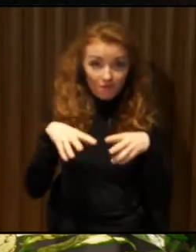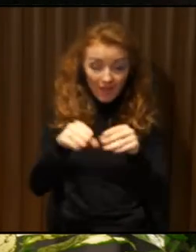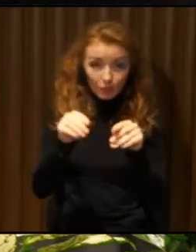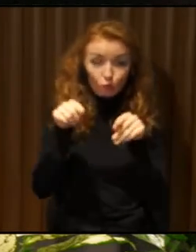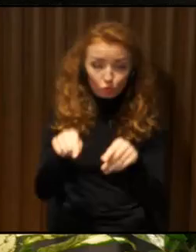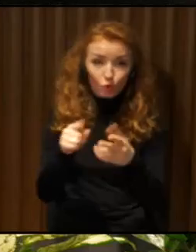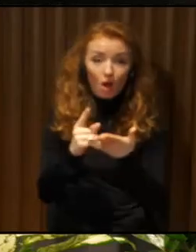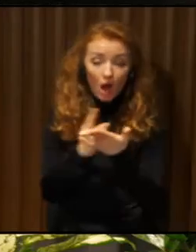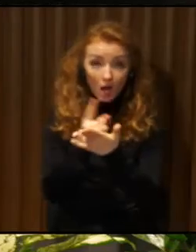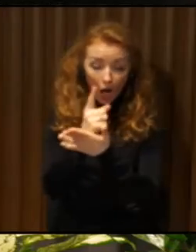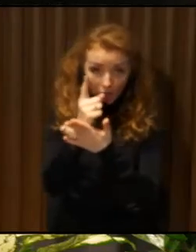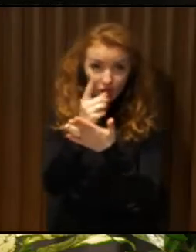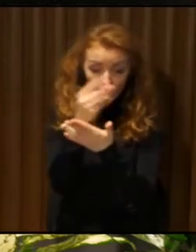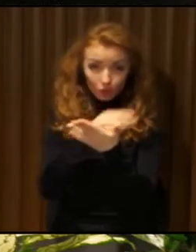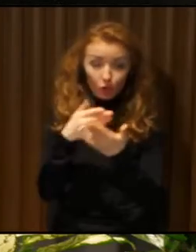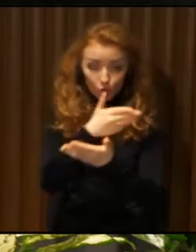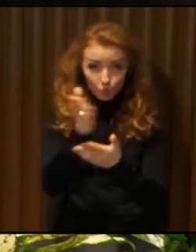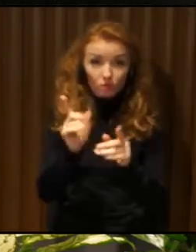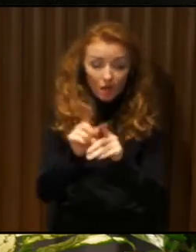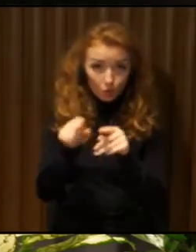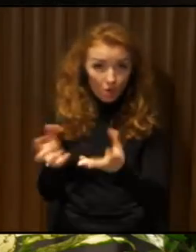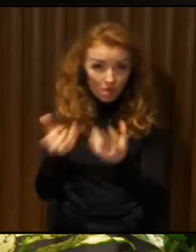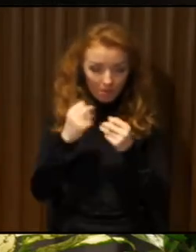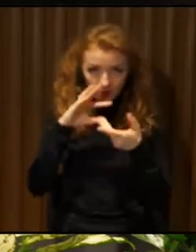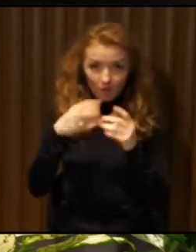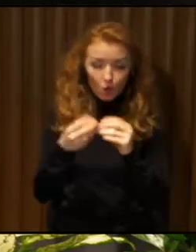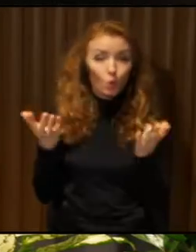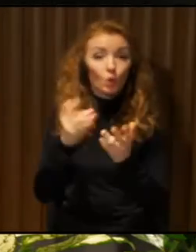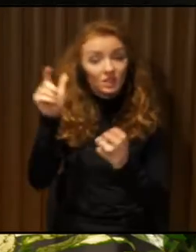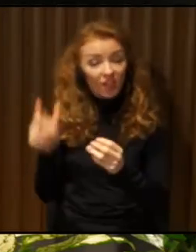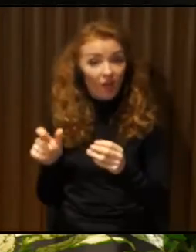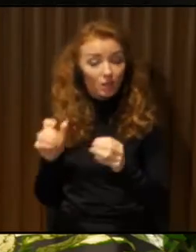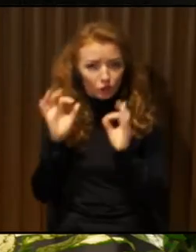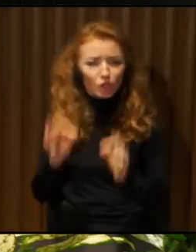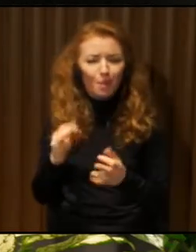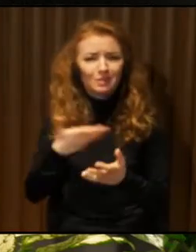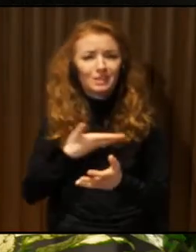of social welfare, but internal tourism, of course.